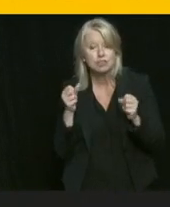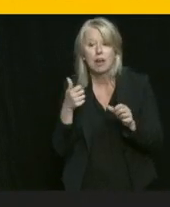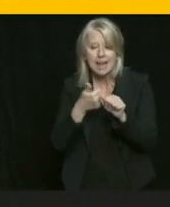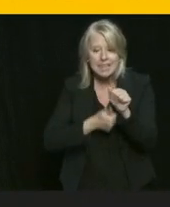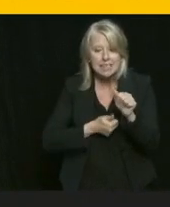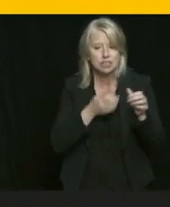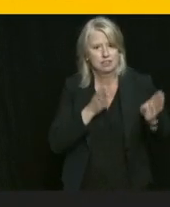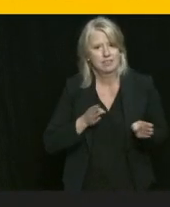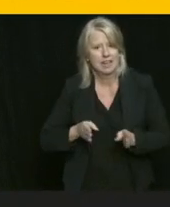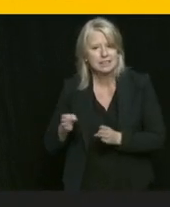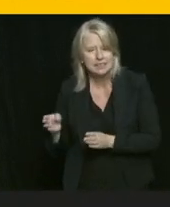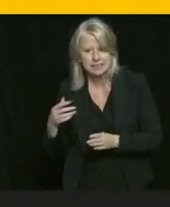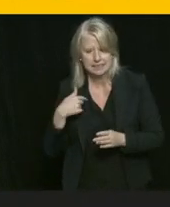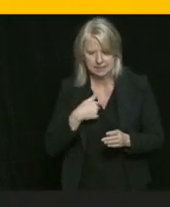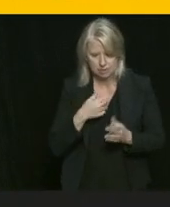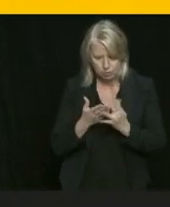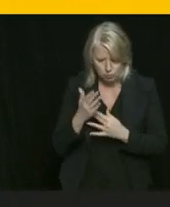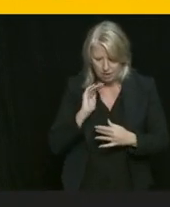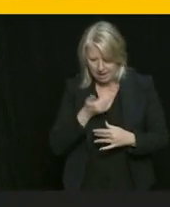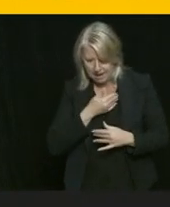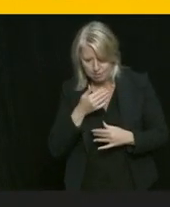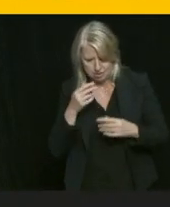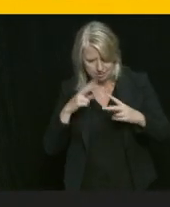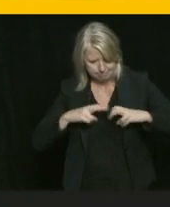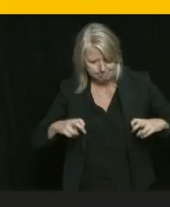determine through our decisions and our actions.